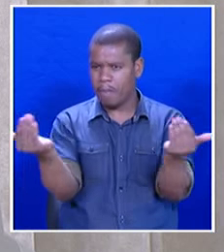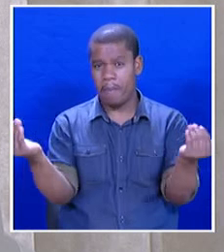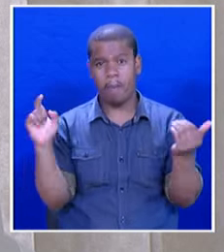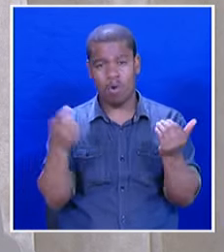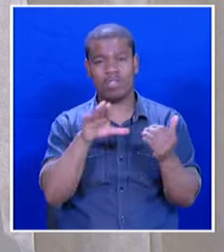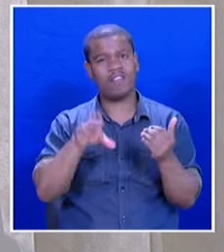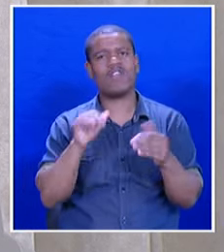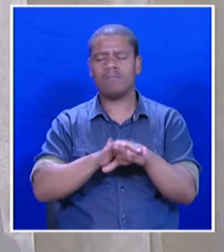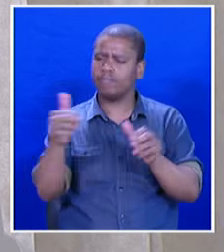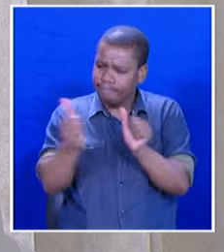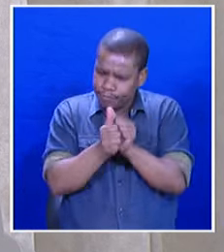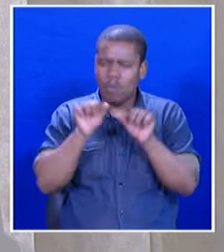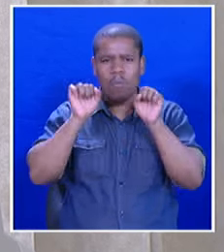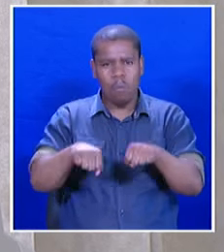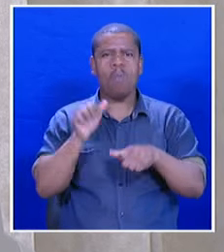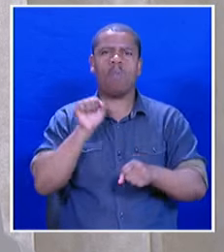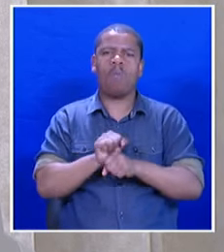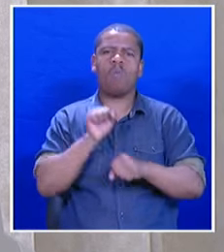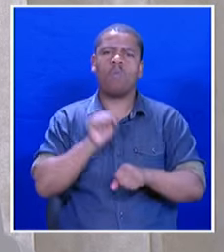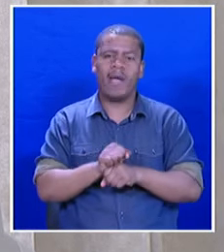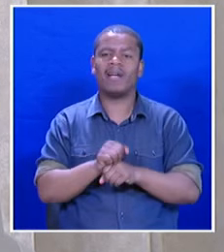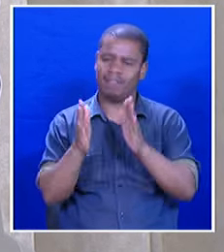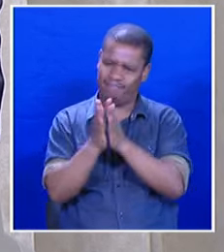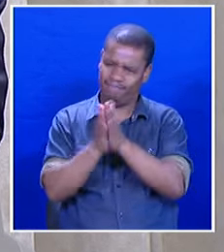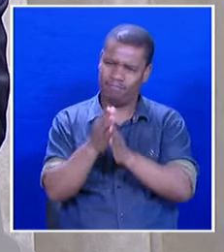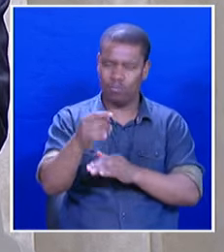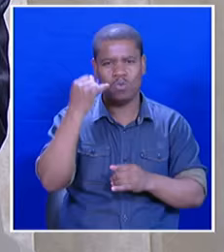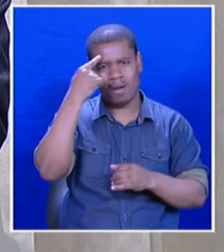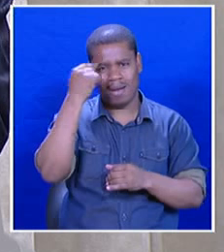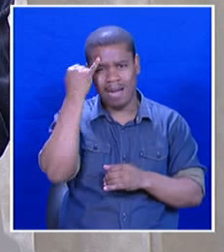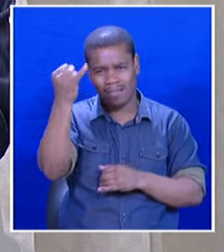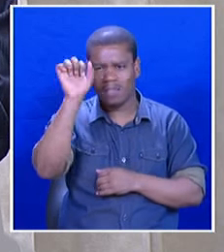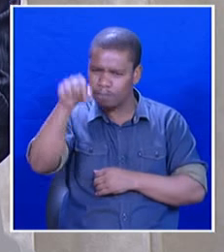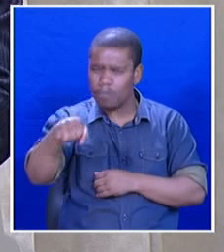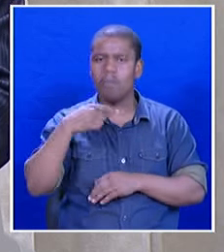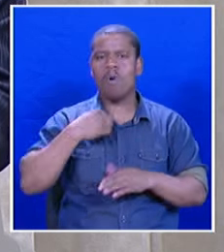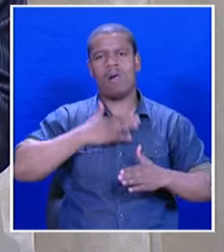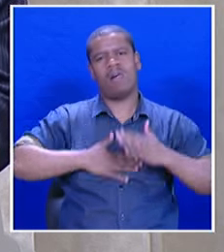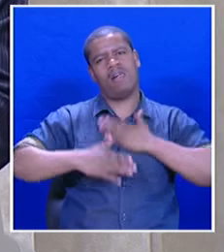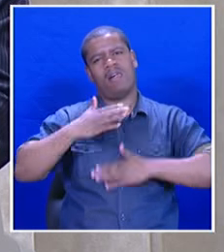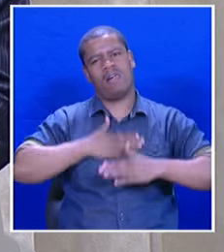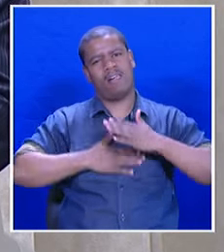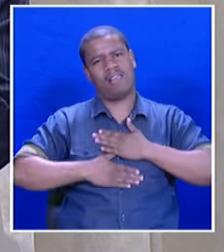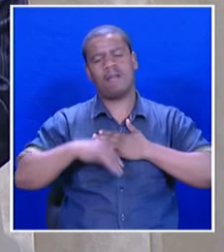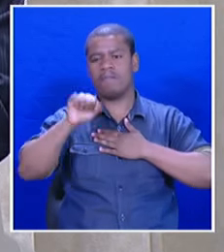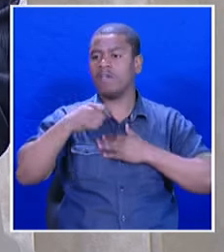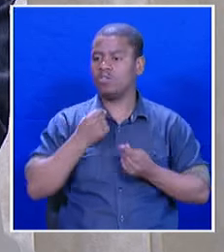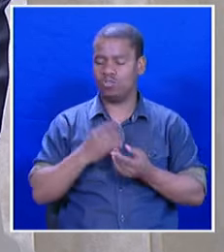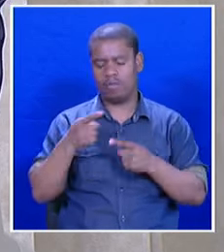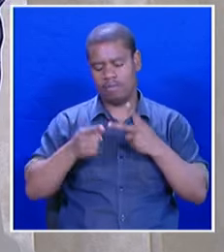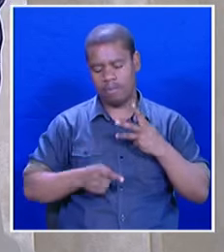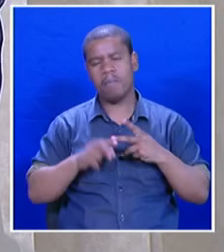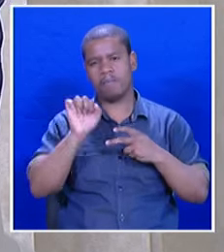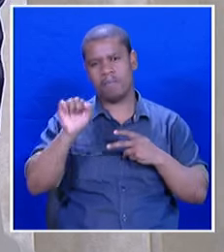to work with us, to have a level of understanding, because we are addressing the issues that